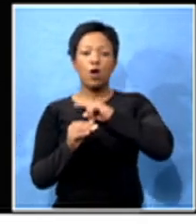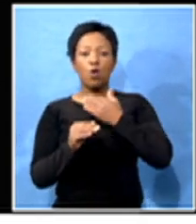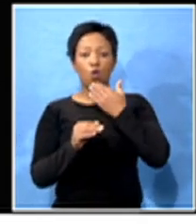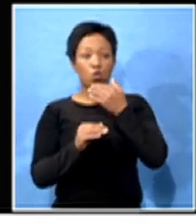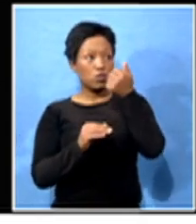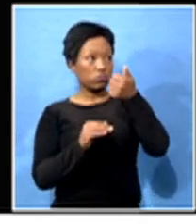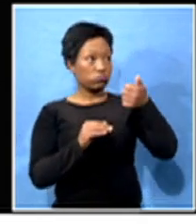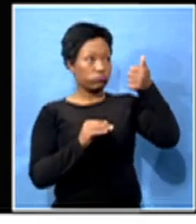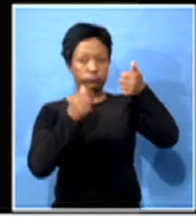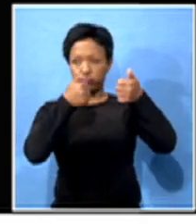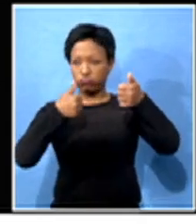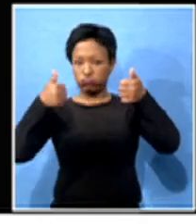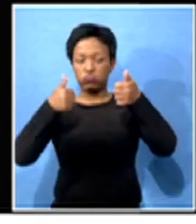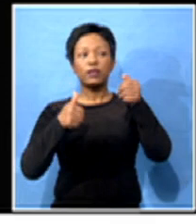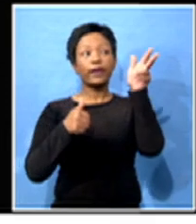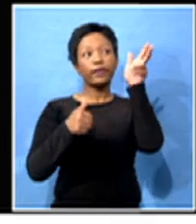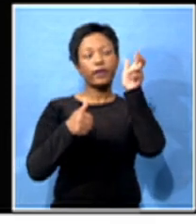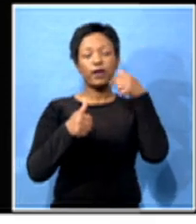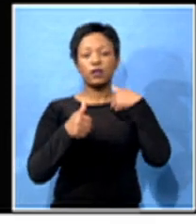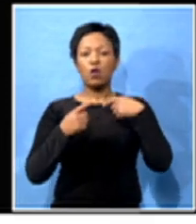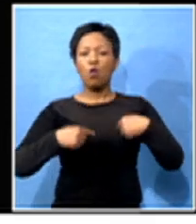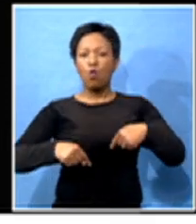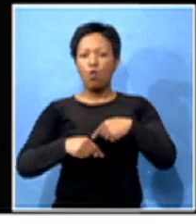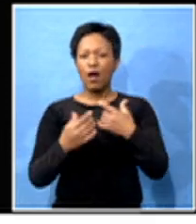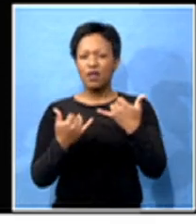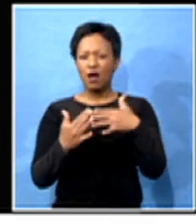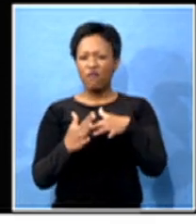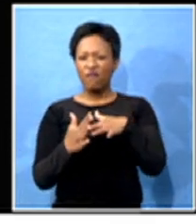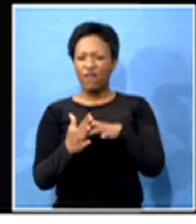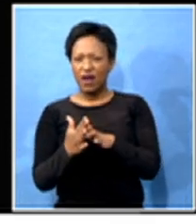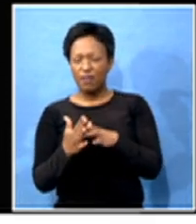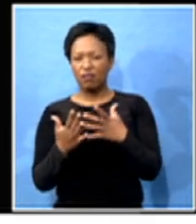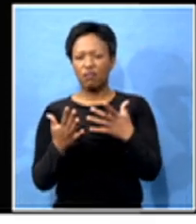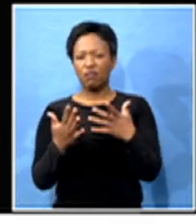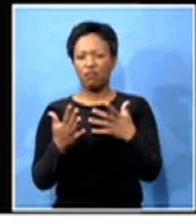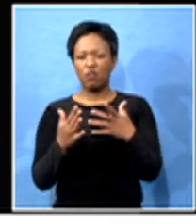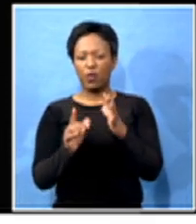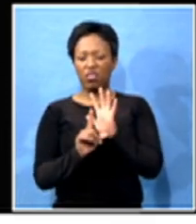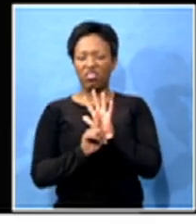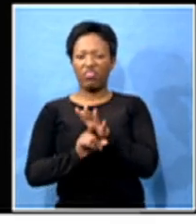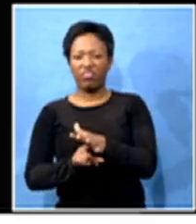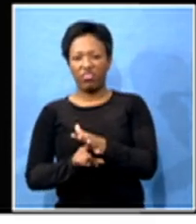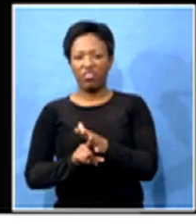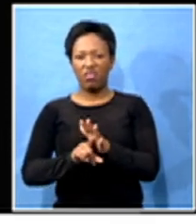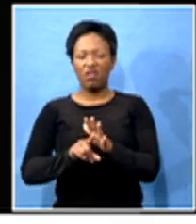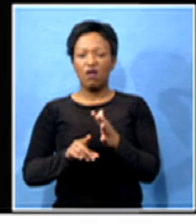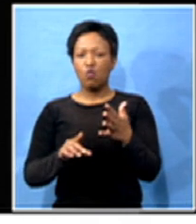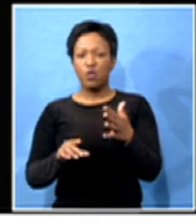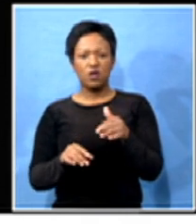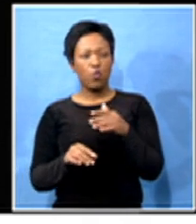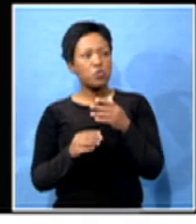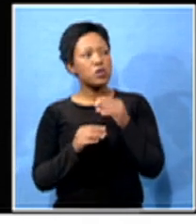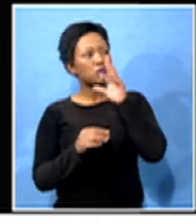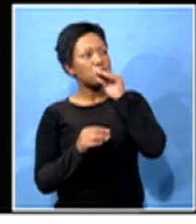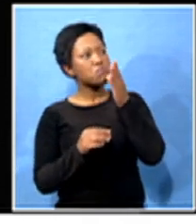we are vulnerable and we are also marginalized and we are not heard. So working